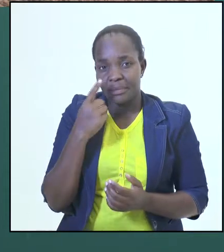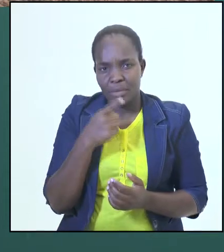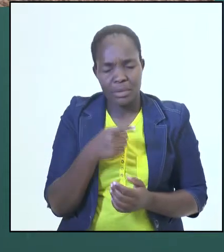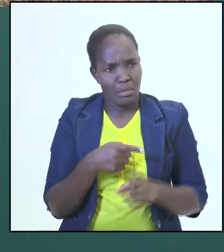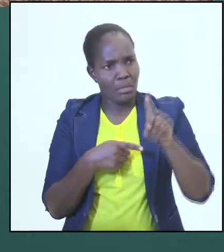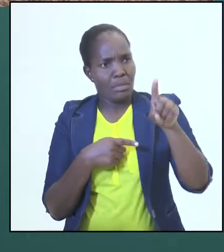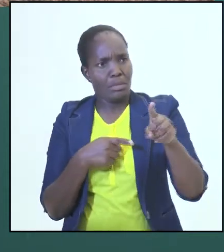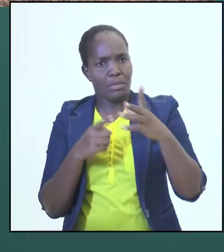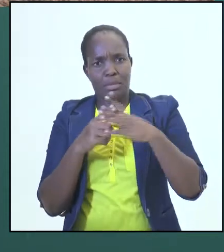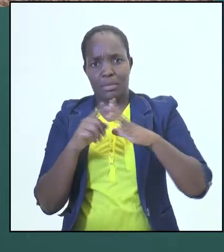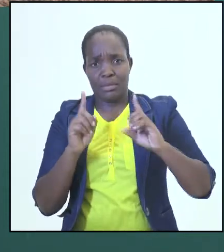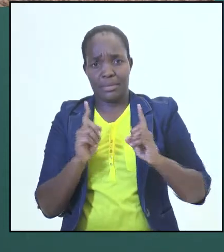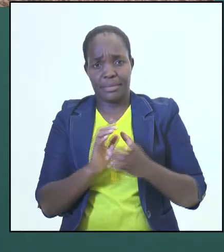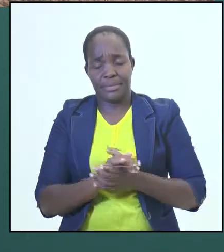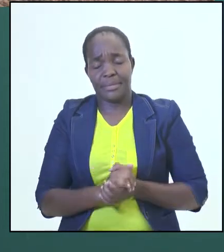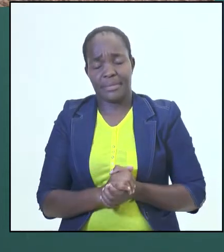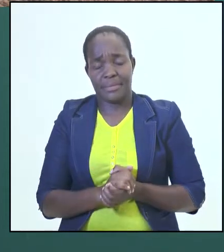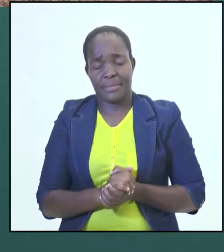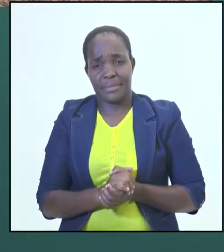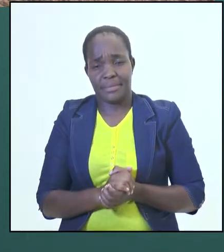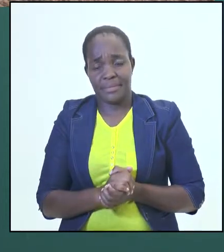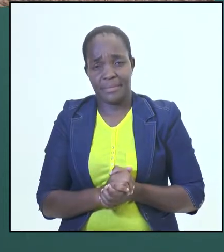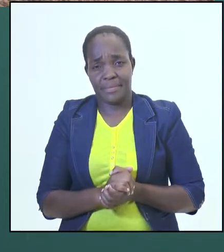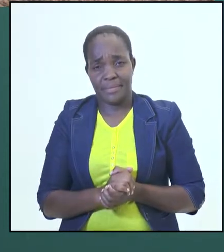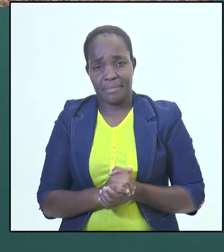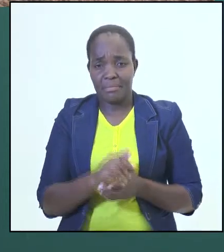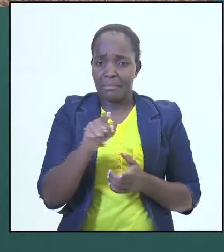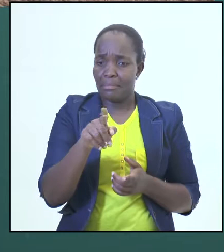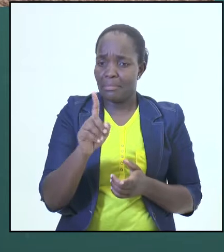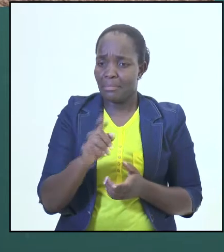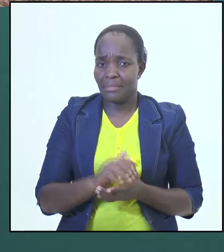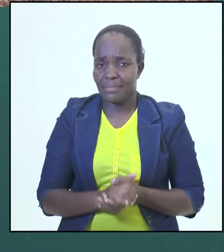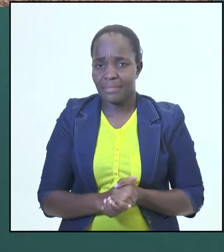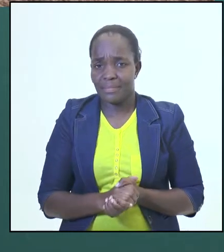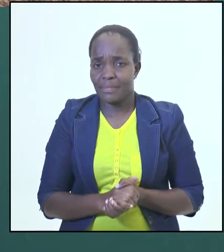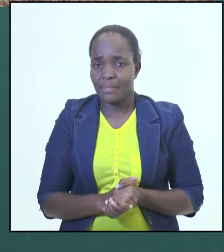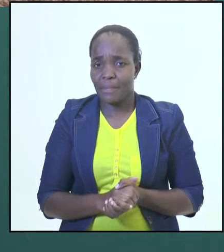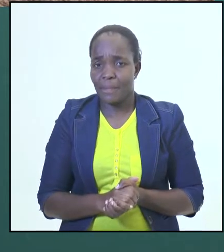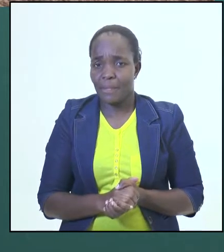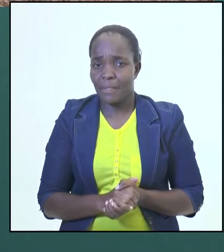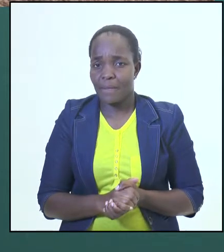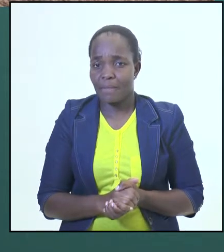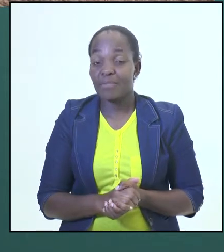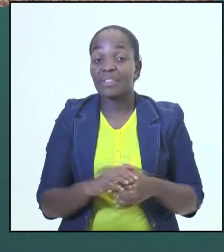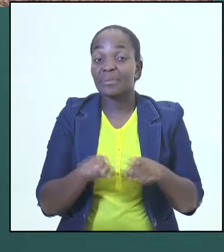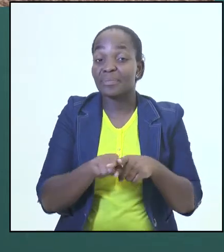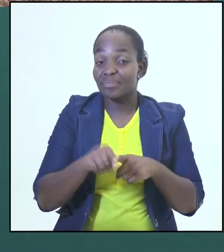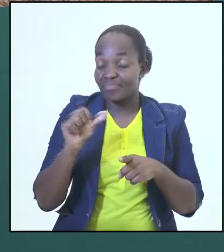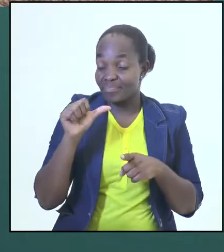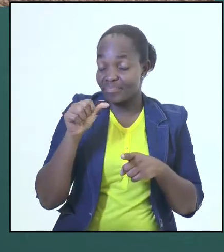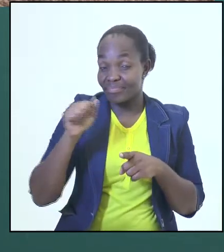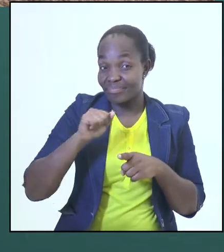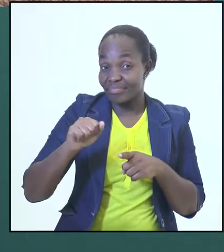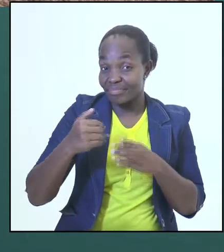has happened here, Mr. Felix? Gee, what about this one? That's a big like what you were complaining about before,